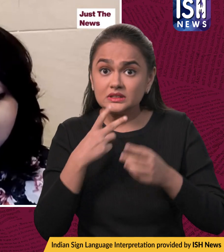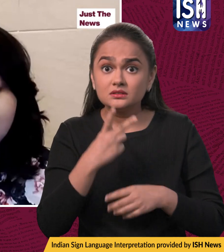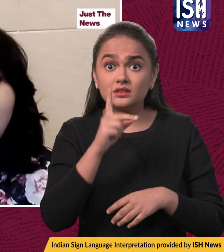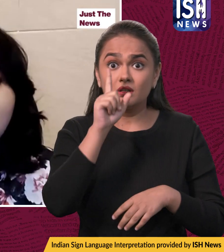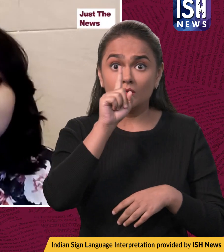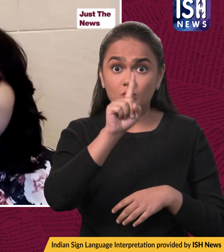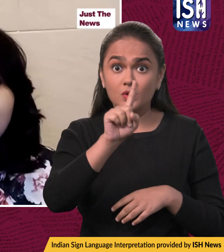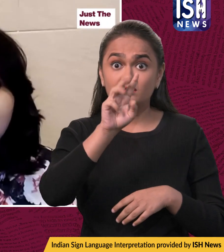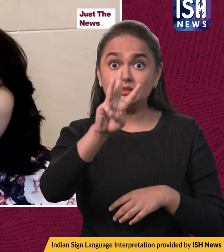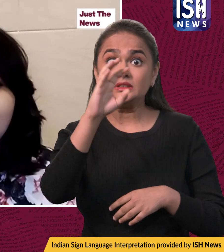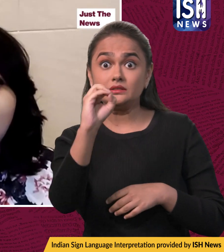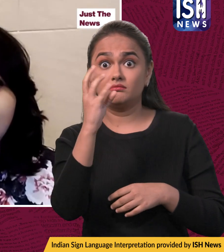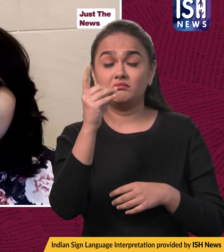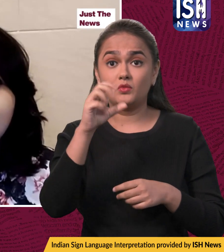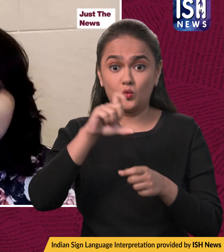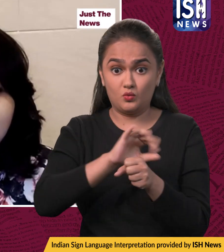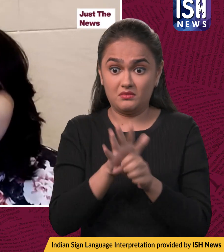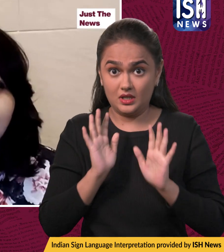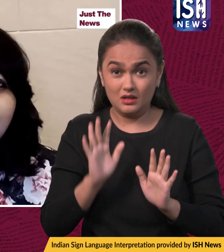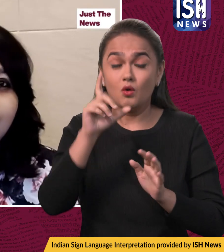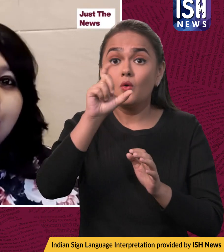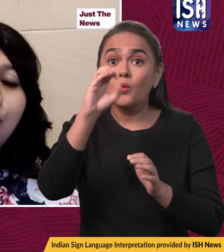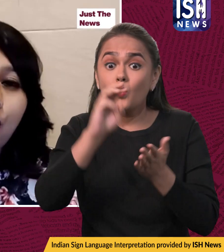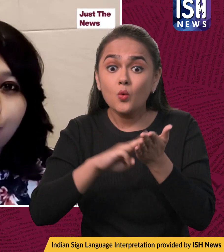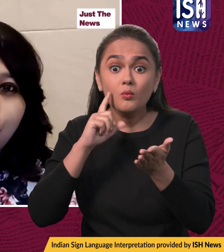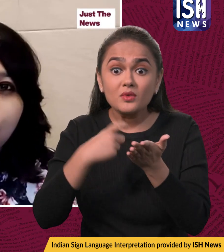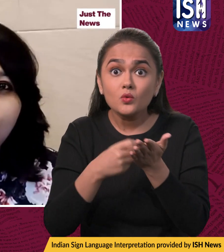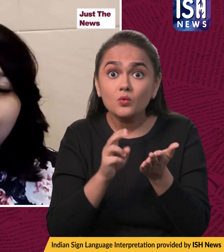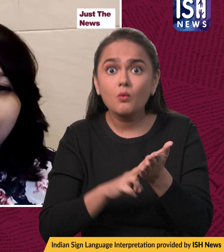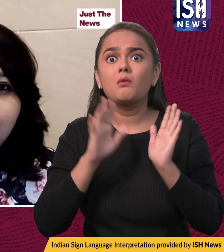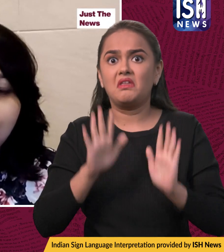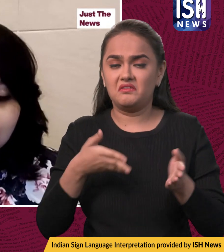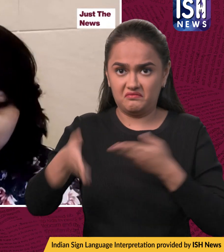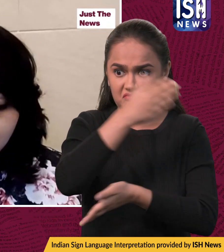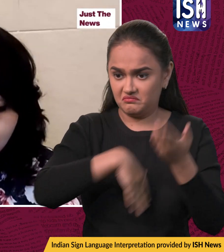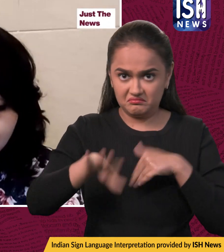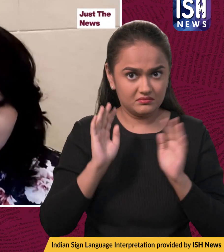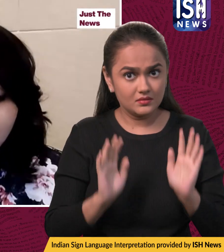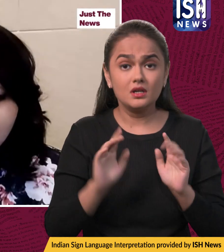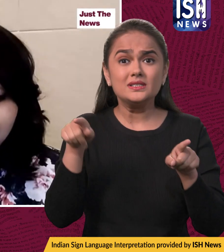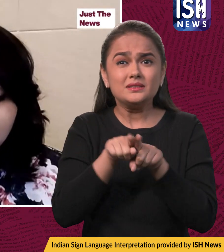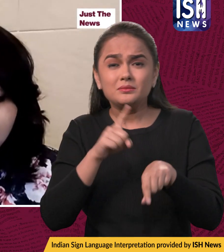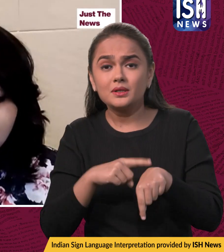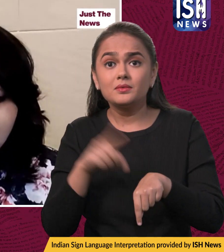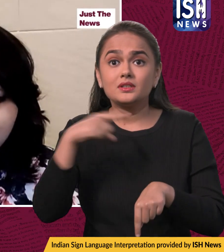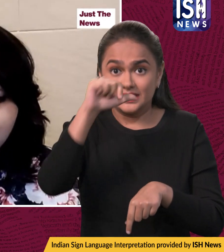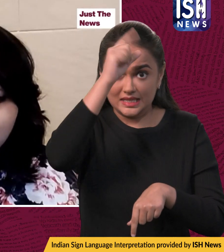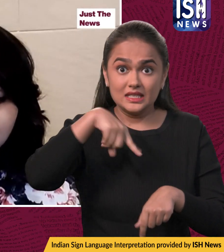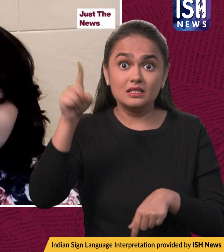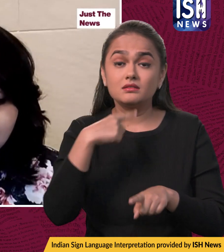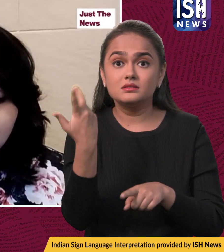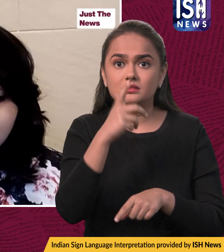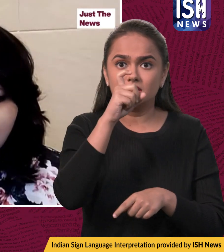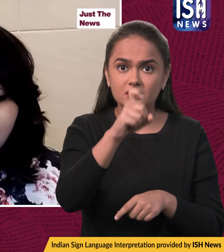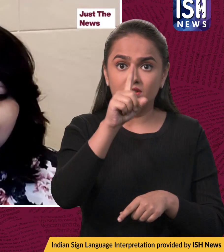now reached 113. So there are 113 cases of Omicron COVID variant in the country. In the meantime, India has